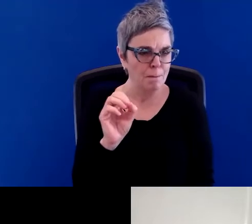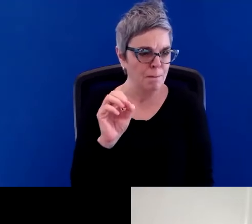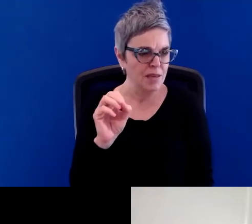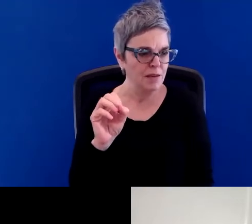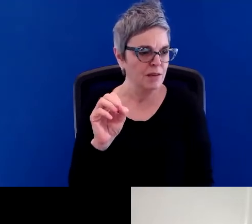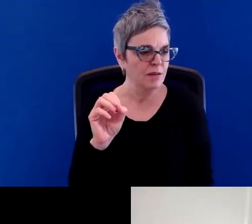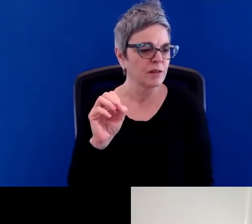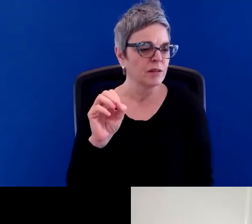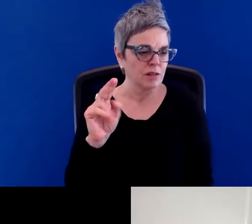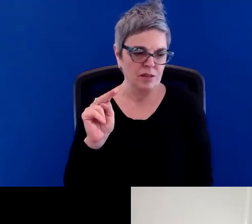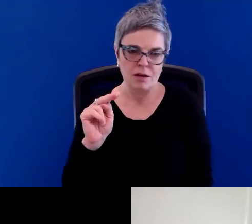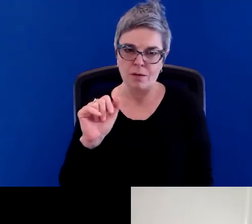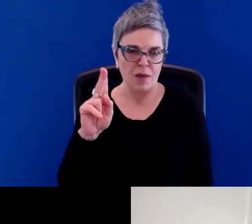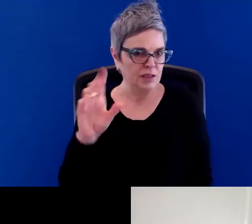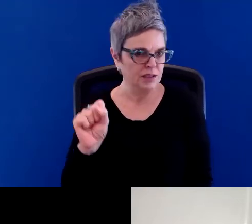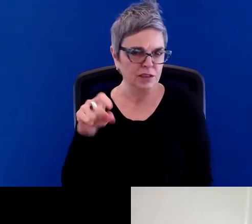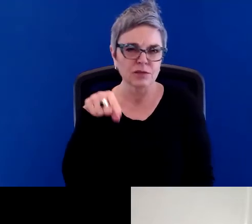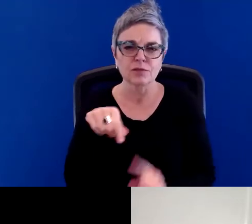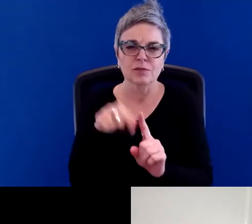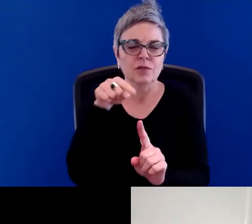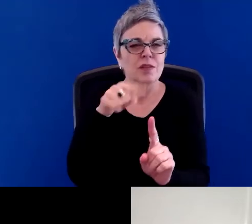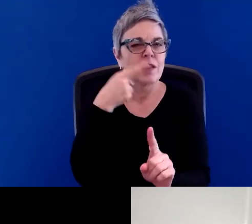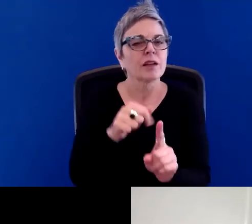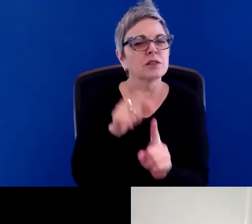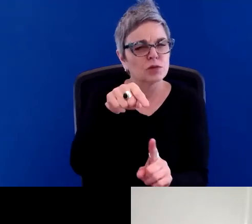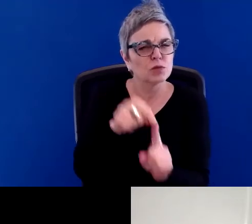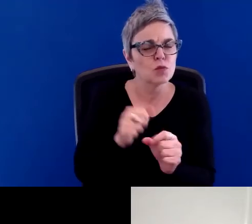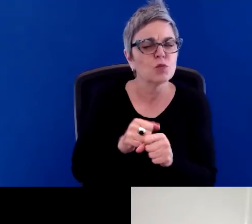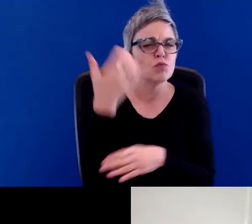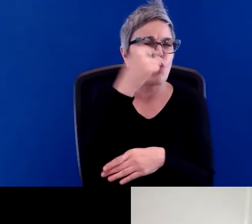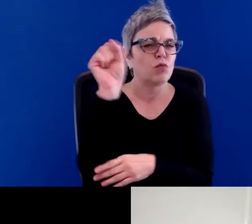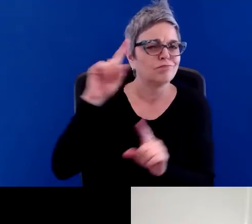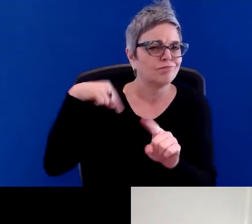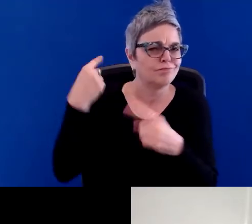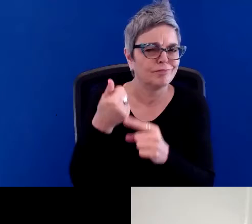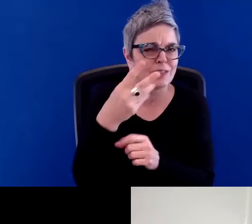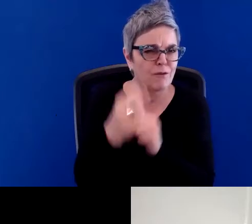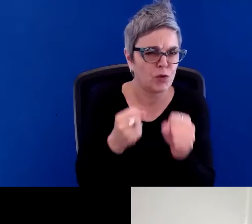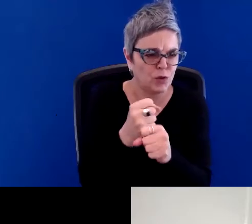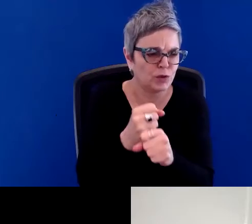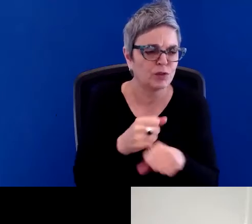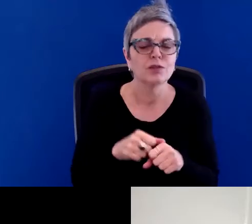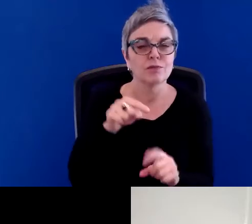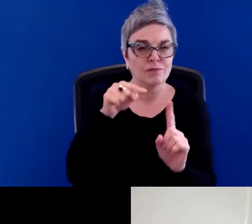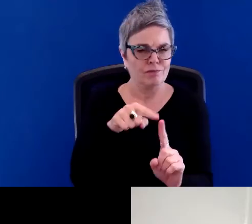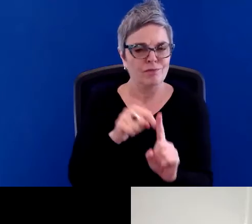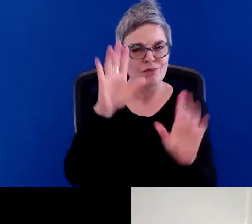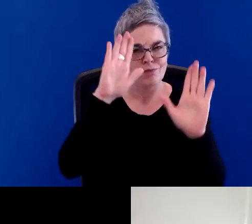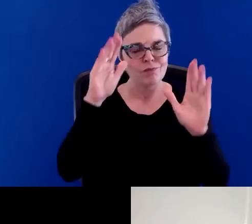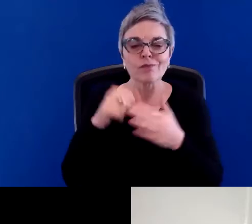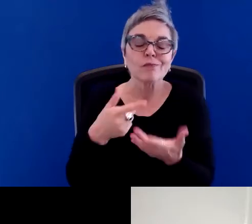transnational set of protests over the last several years that have really been pushing back against